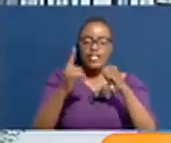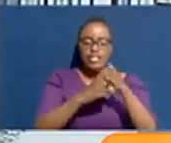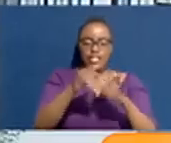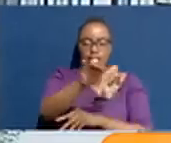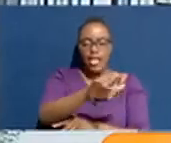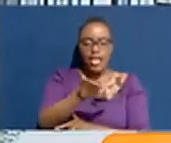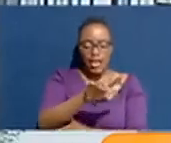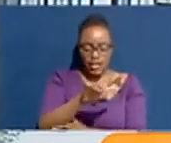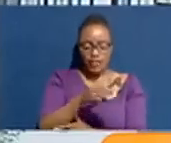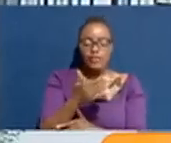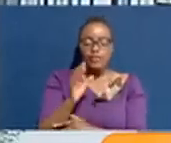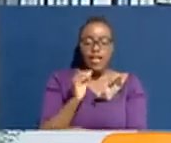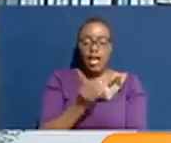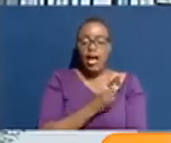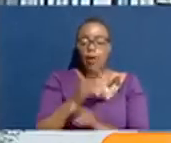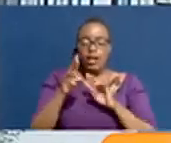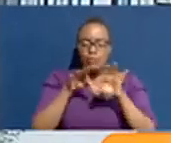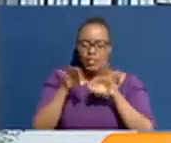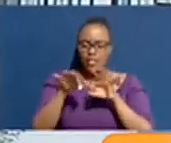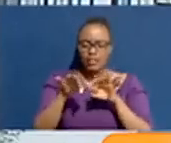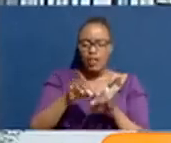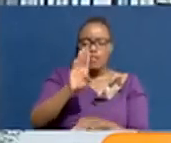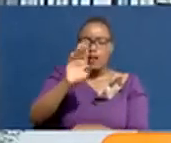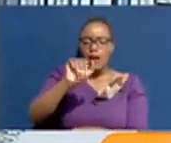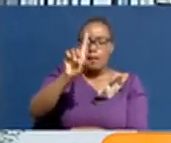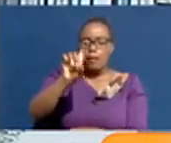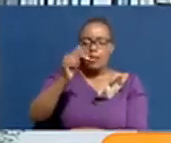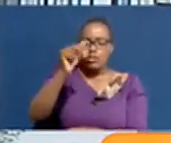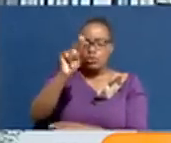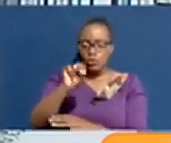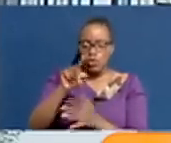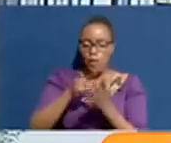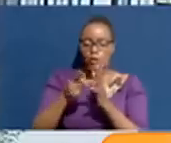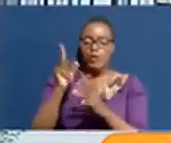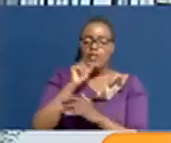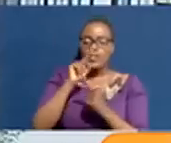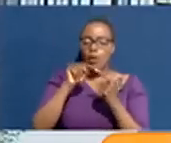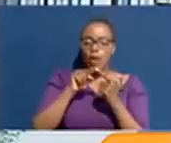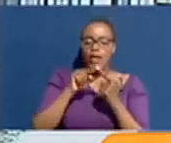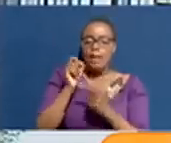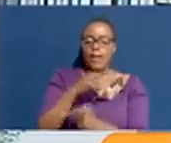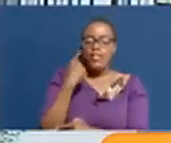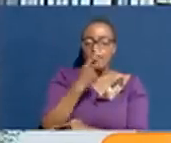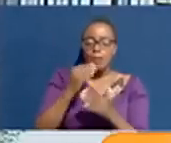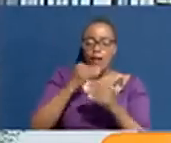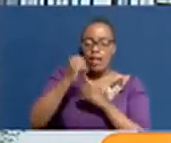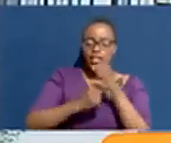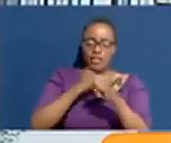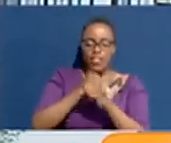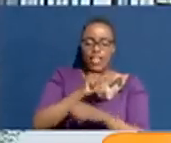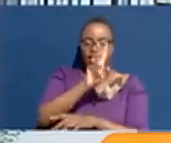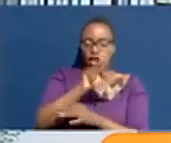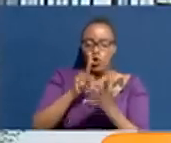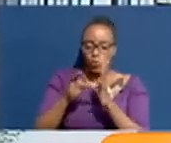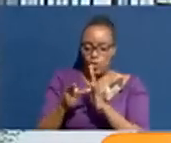estates. And as Francis Mtalaki reports, Buxton project is expected to be complete by February next year, with phase 2 of the project being